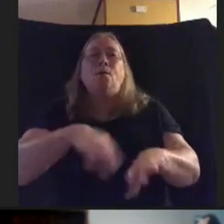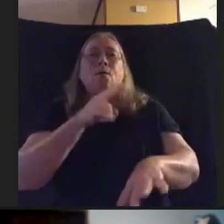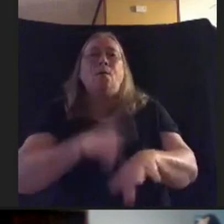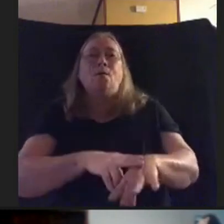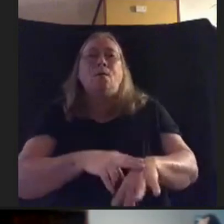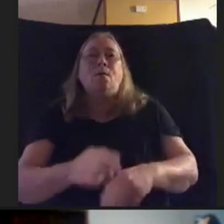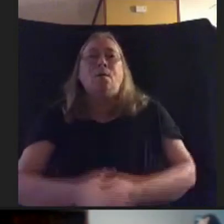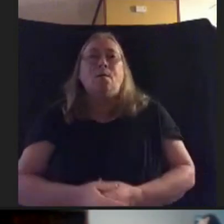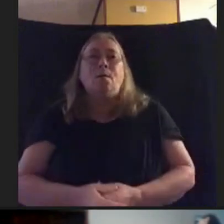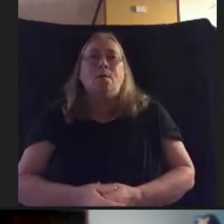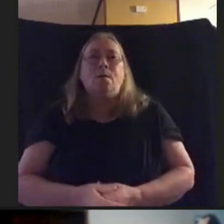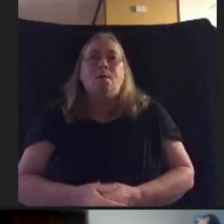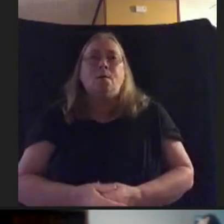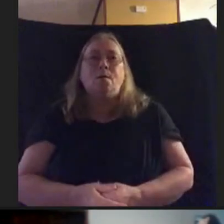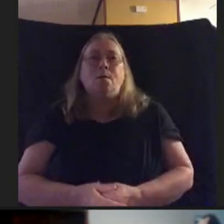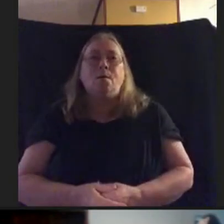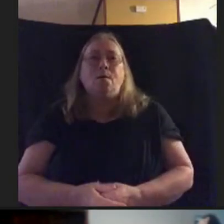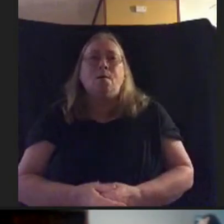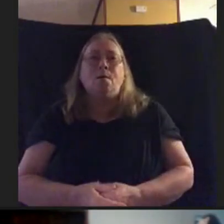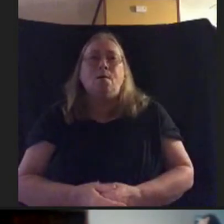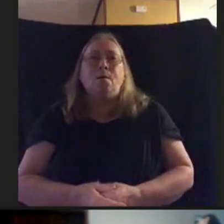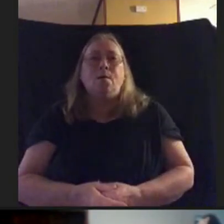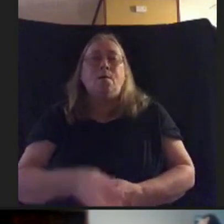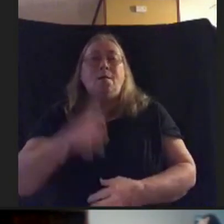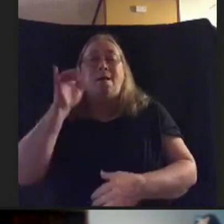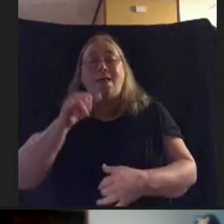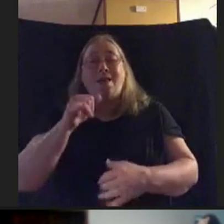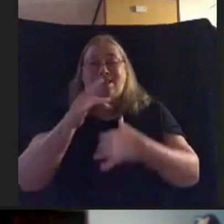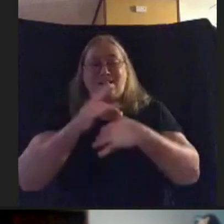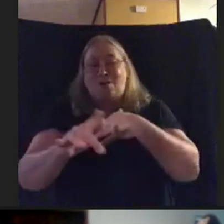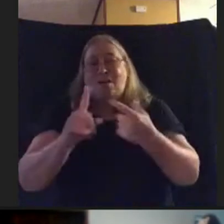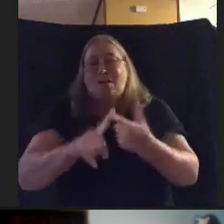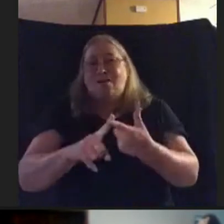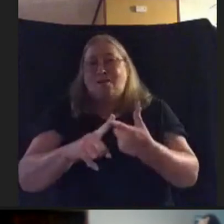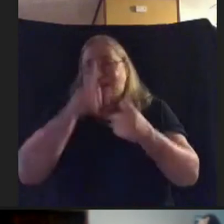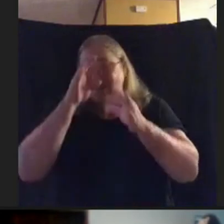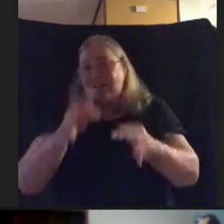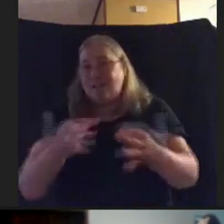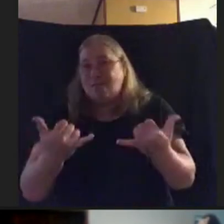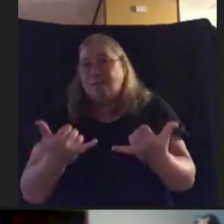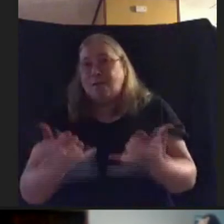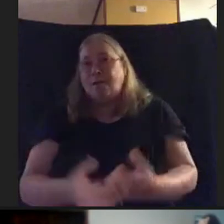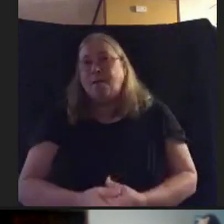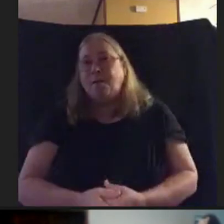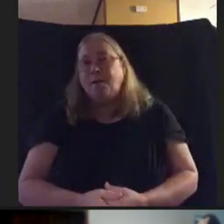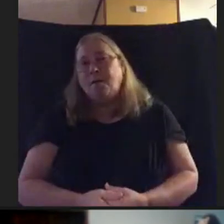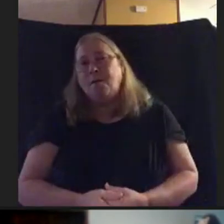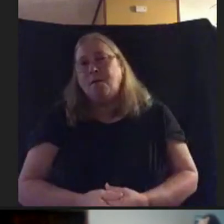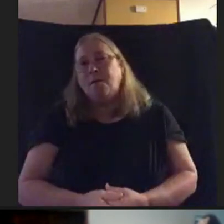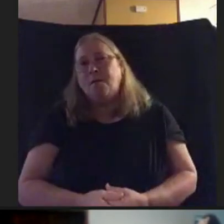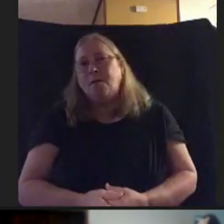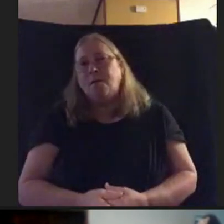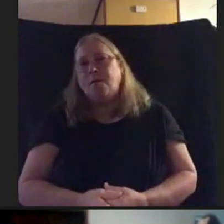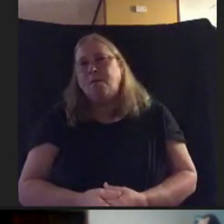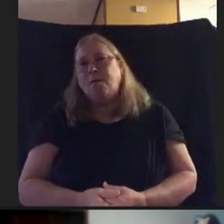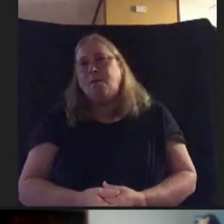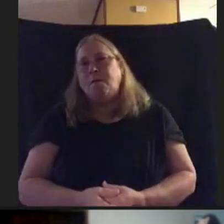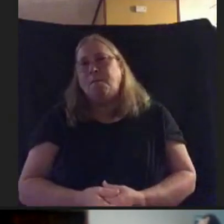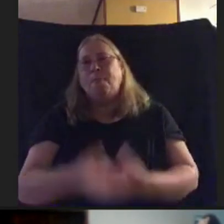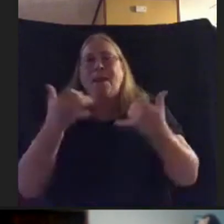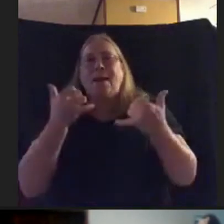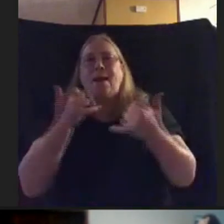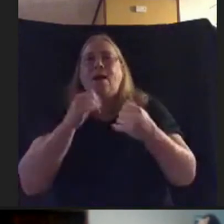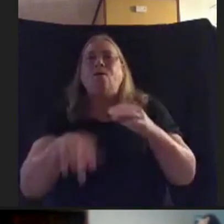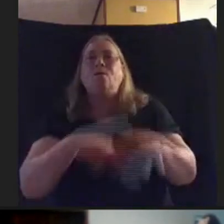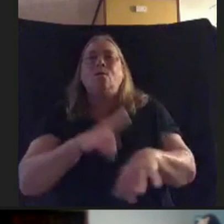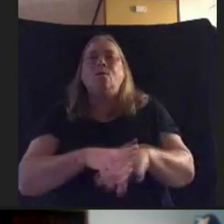summer, and Paul's probably thinking that's way too early. So but let's just make normal not that bad, right? We're not saying you